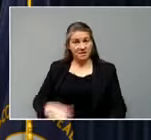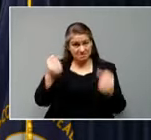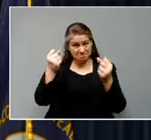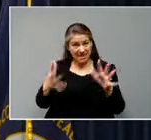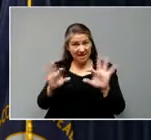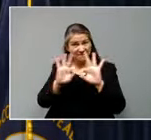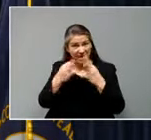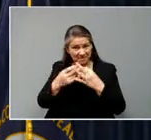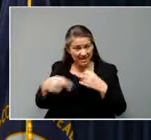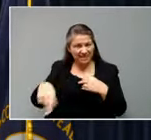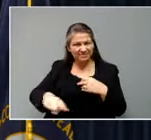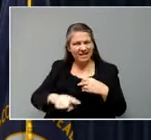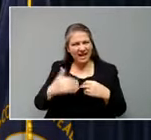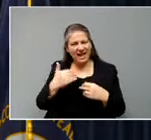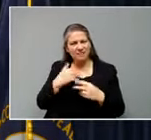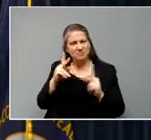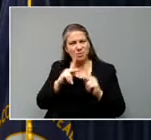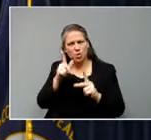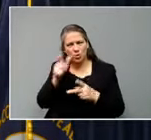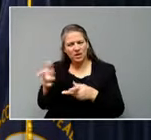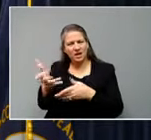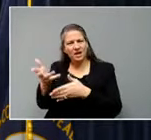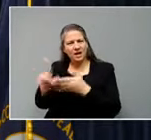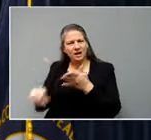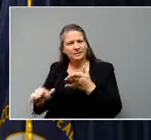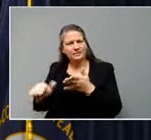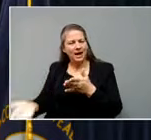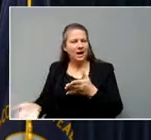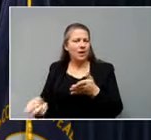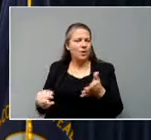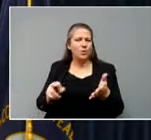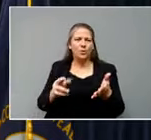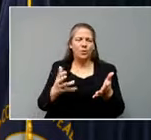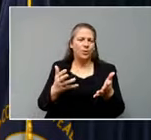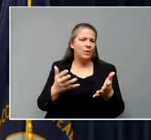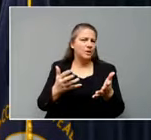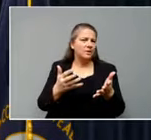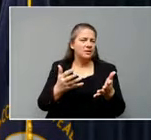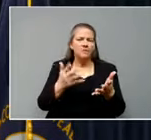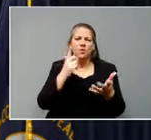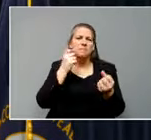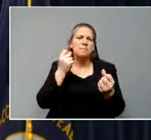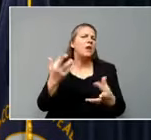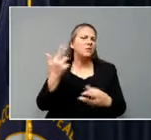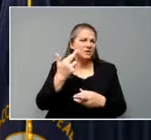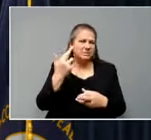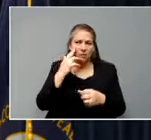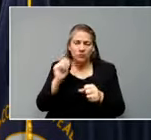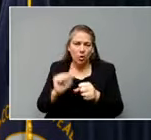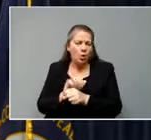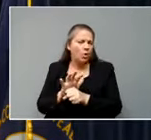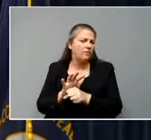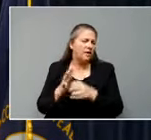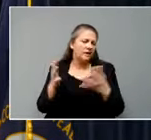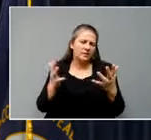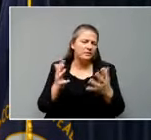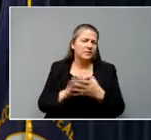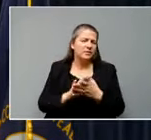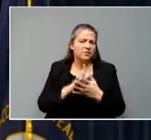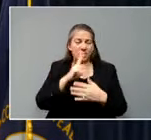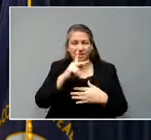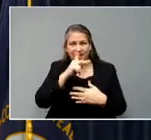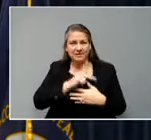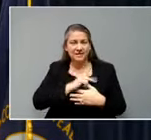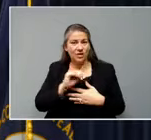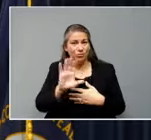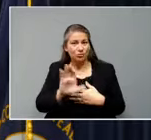or two for COVID or other reasons this year for Thanksgiving and for Christmas. We'll have two of my extended family members